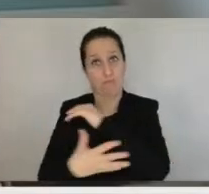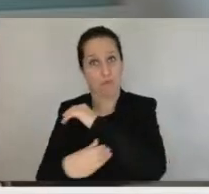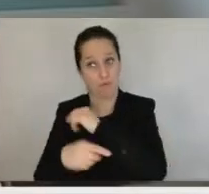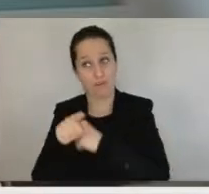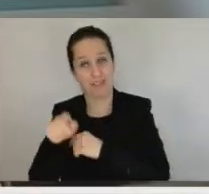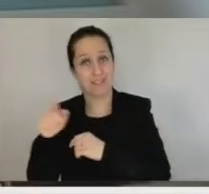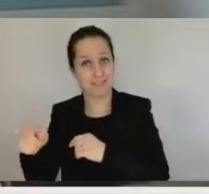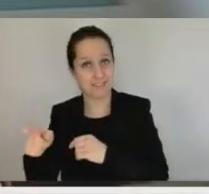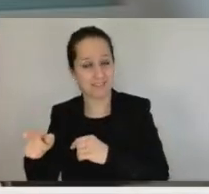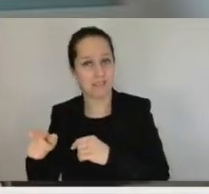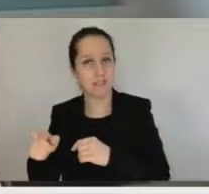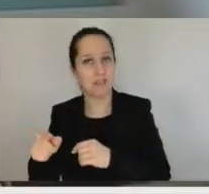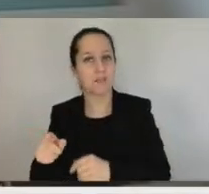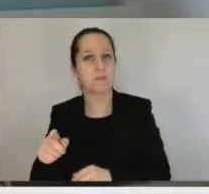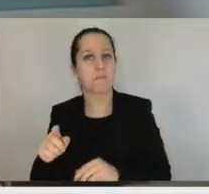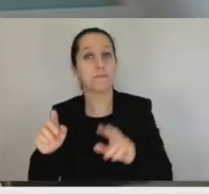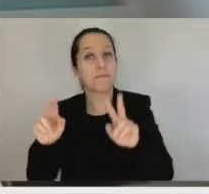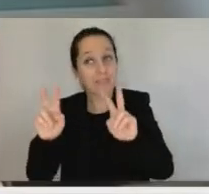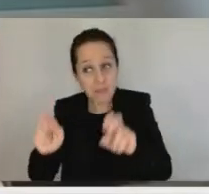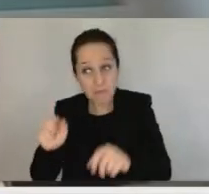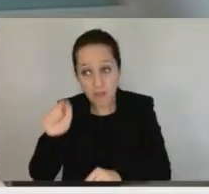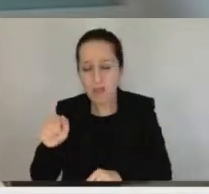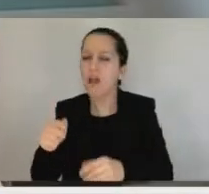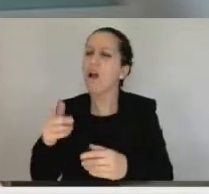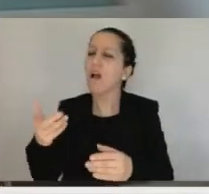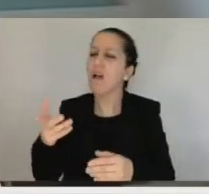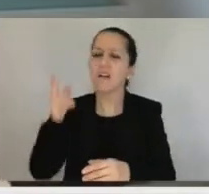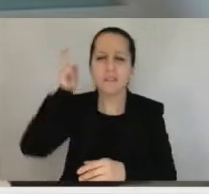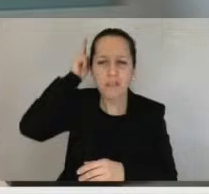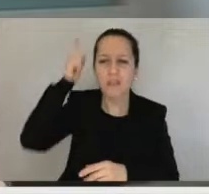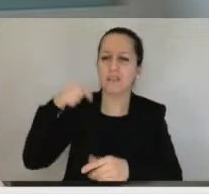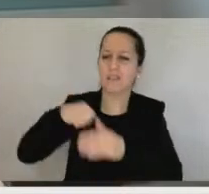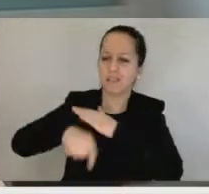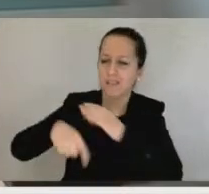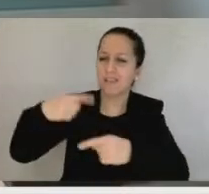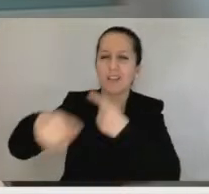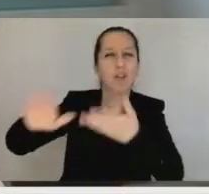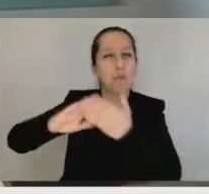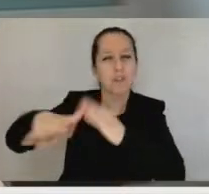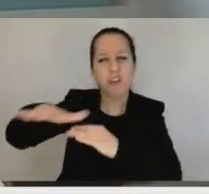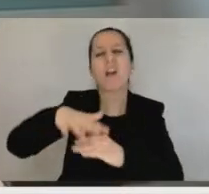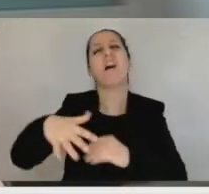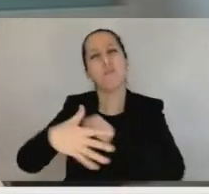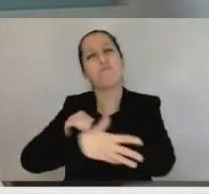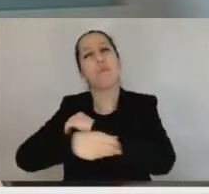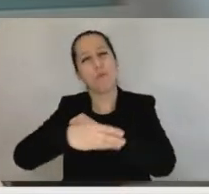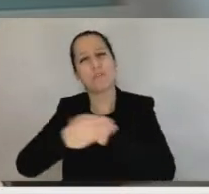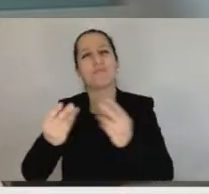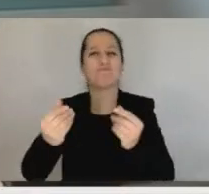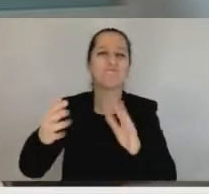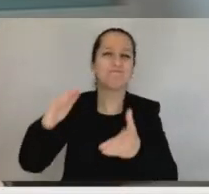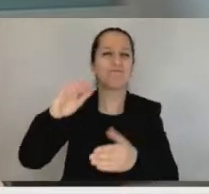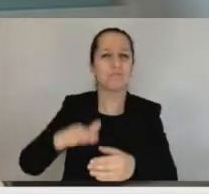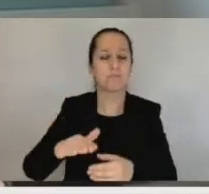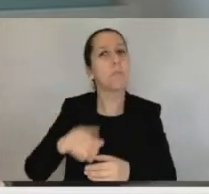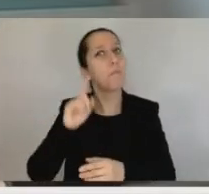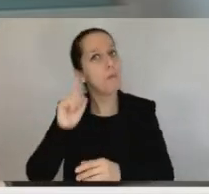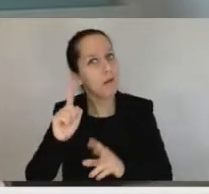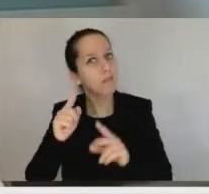of racism as well. And that relates to the second question about